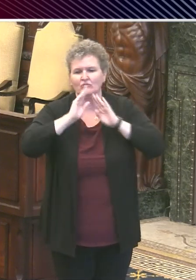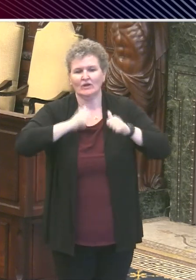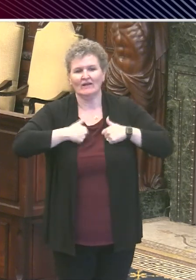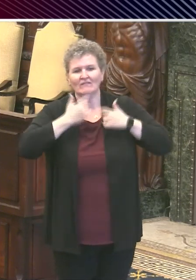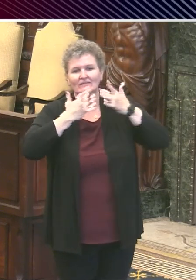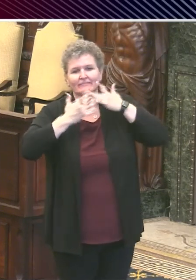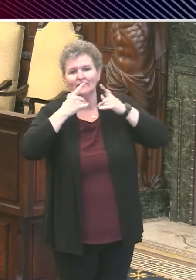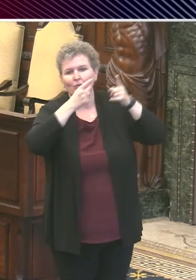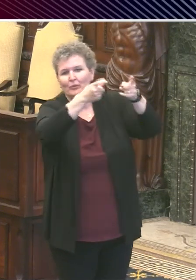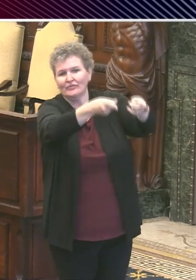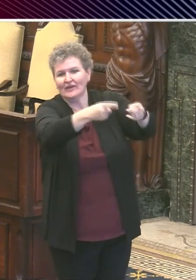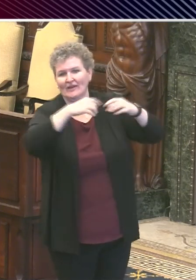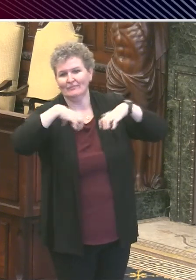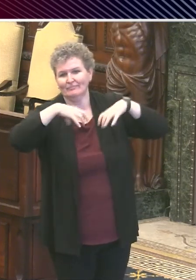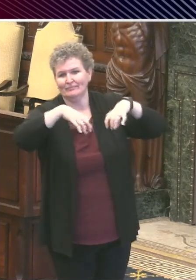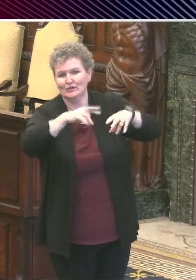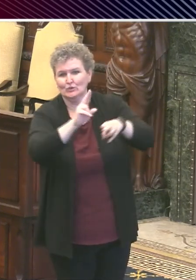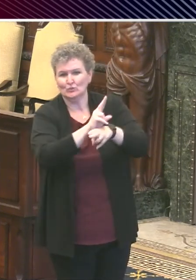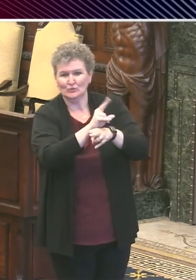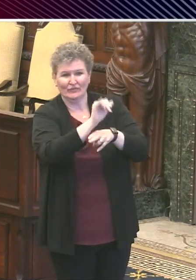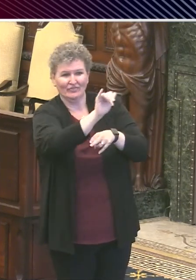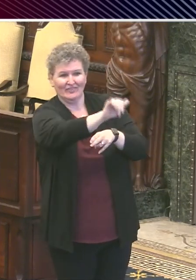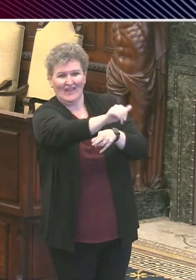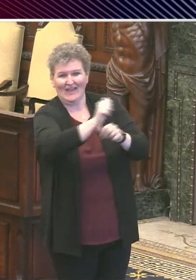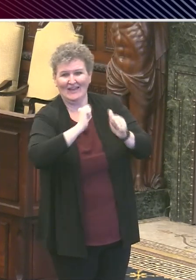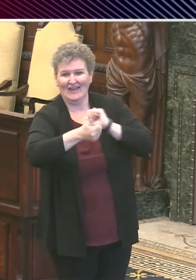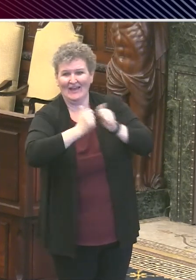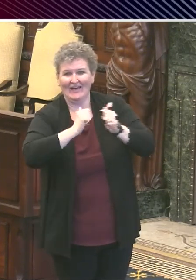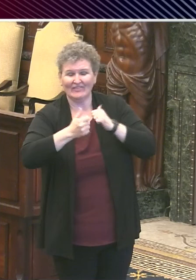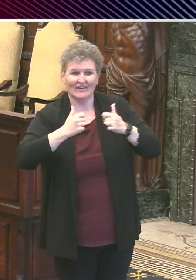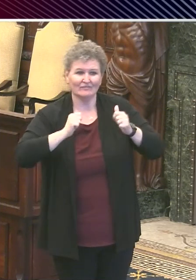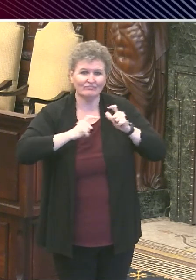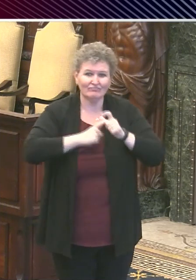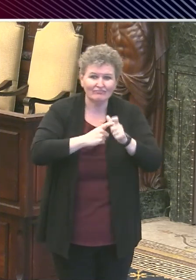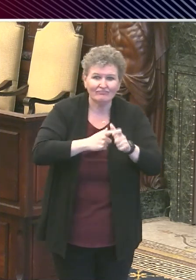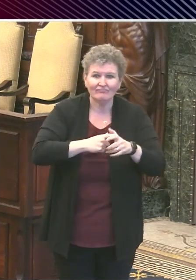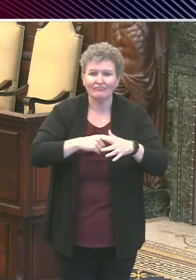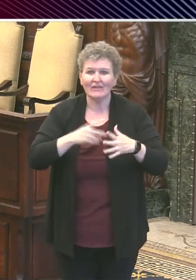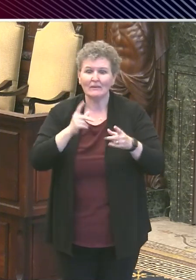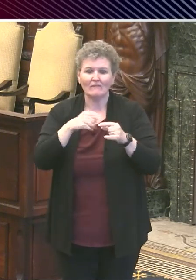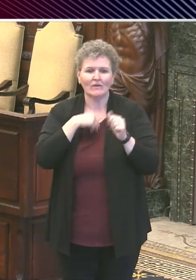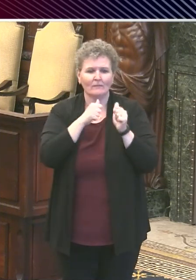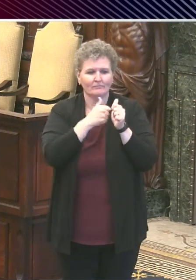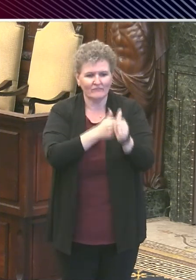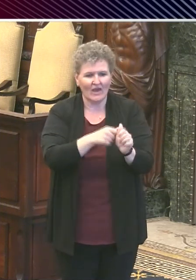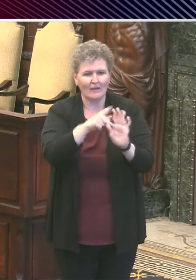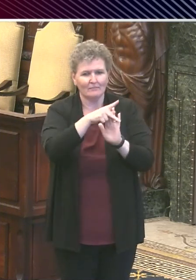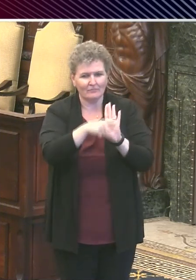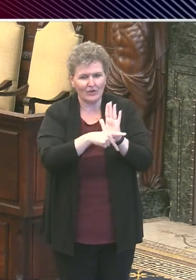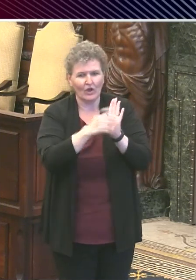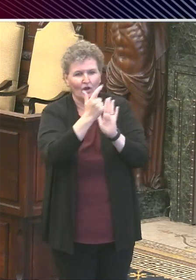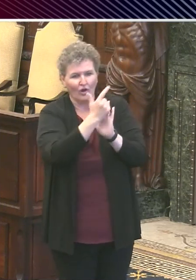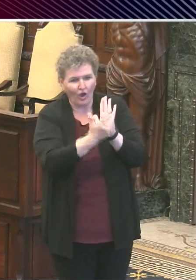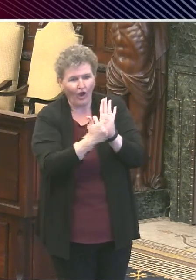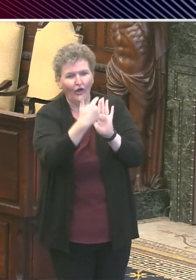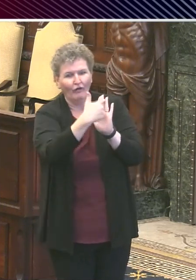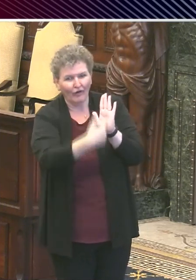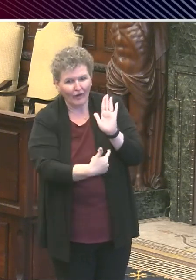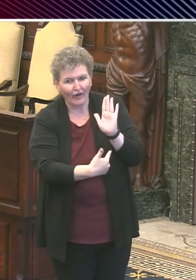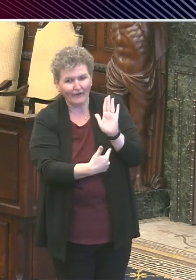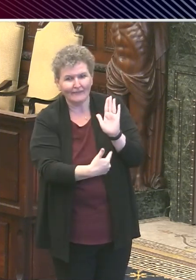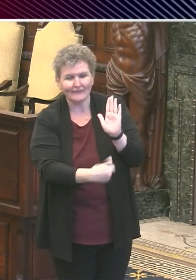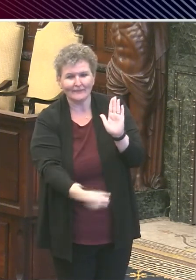use the athletic fields. We have certain protocols that we have to follow legally. If we attempt to do something without following